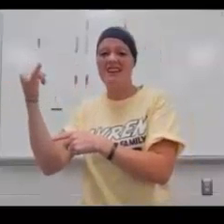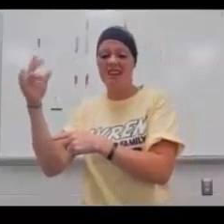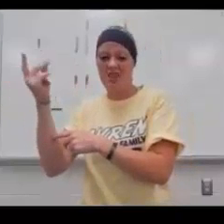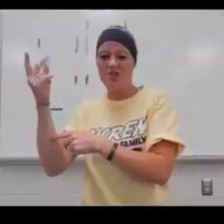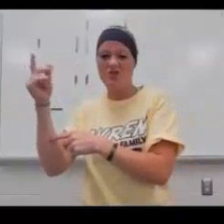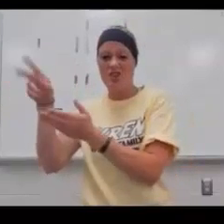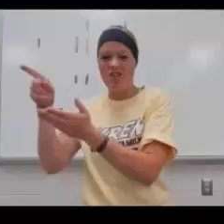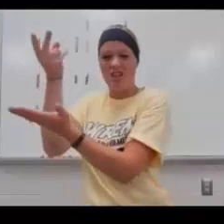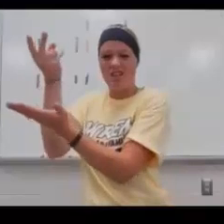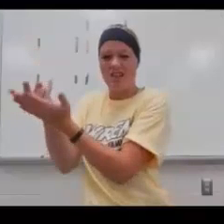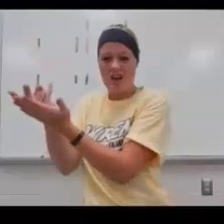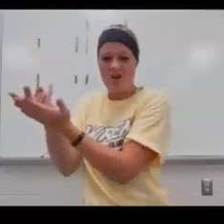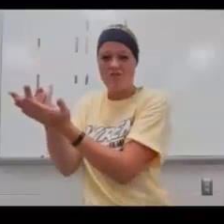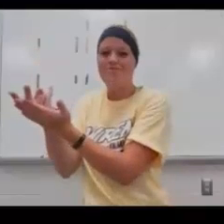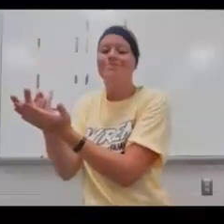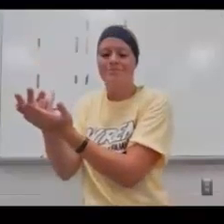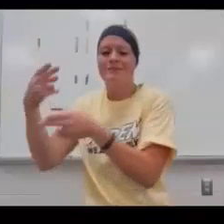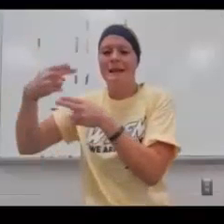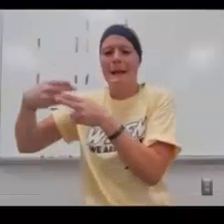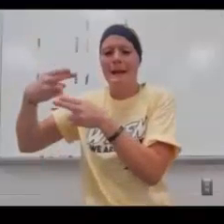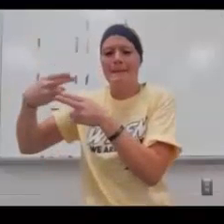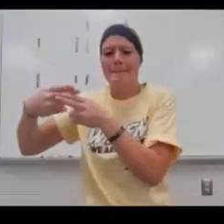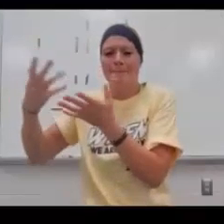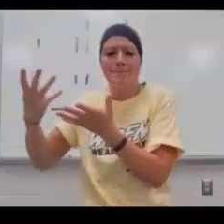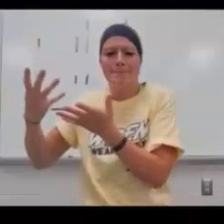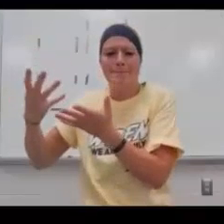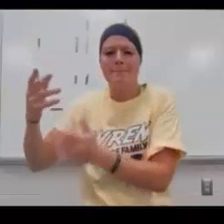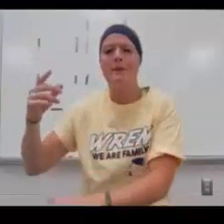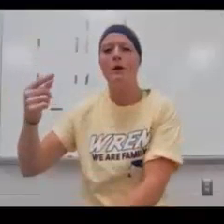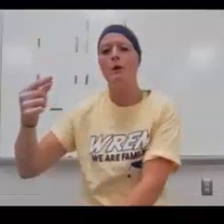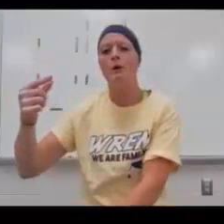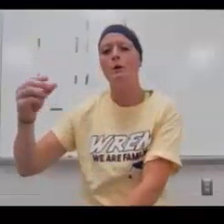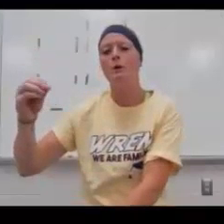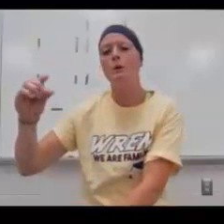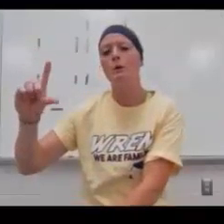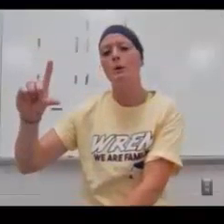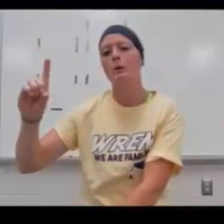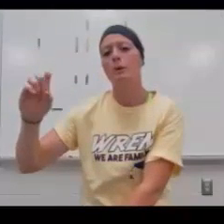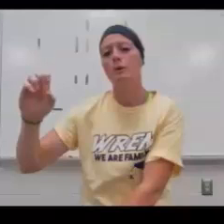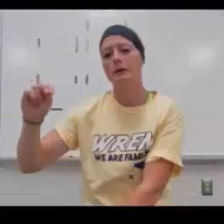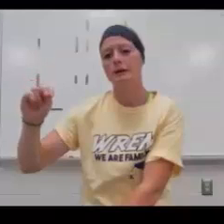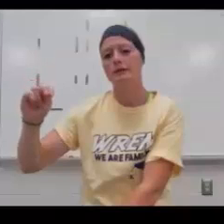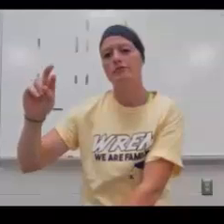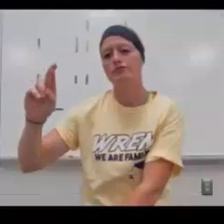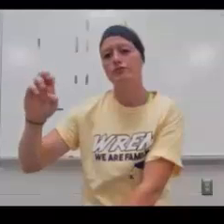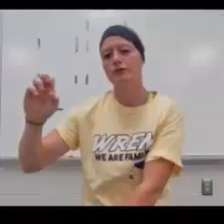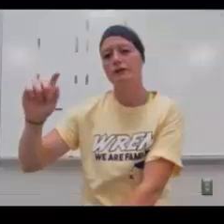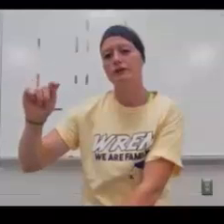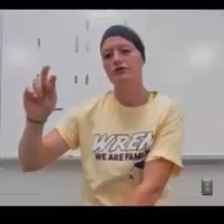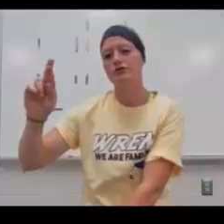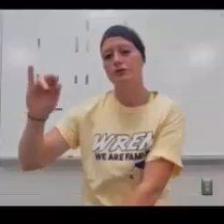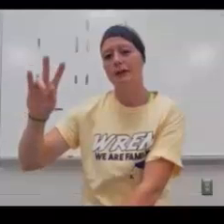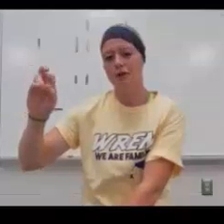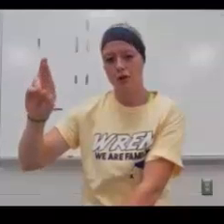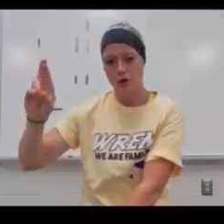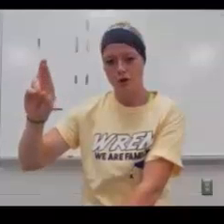And right beside it, there's a yellow dog laying down. That's called a